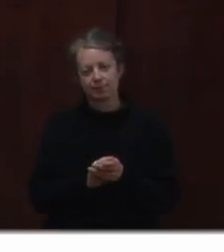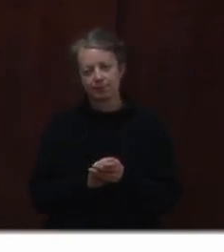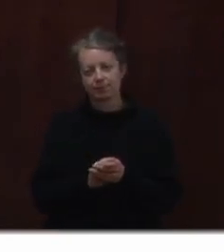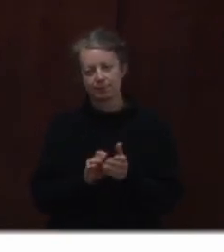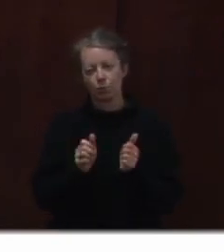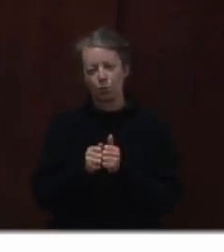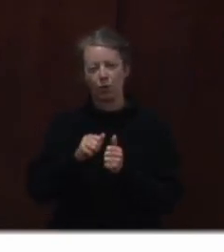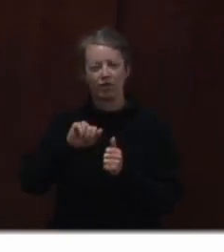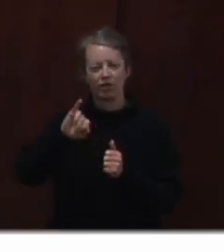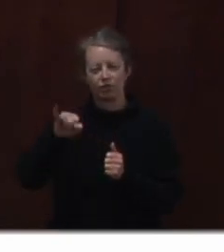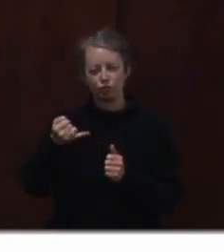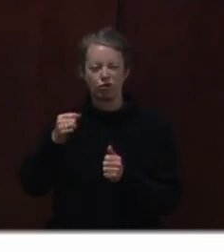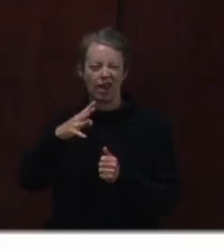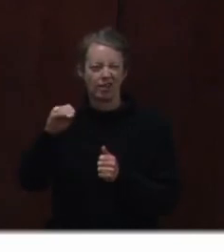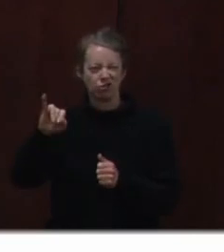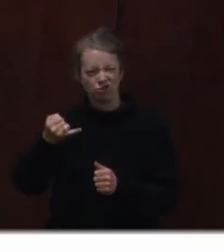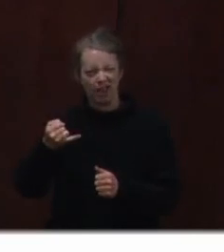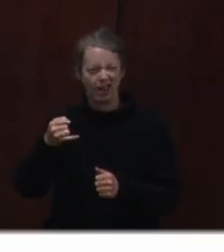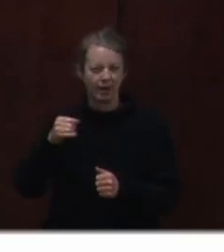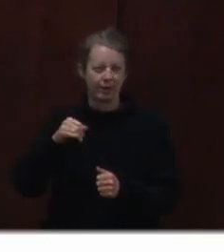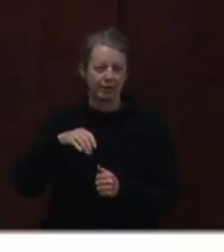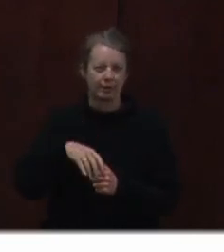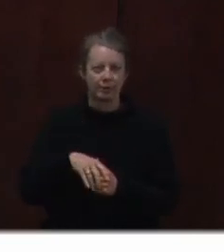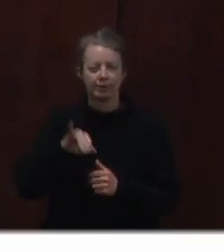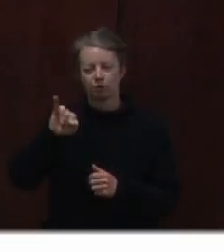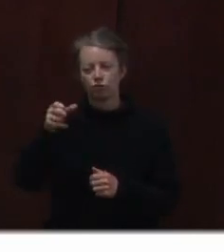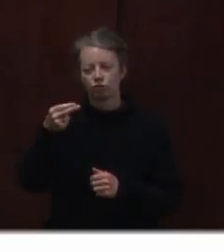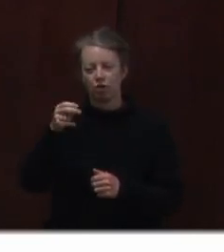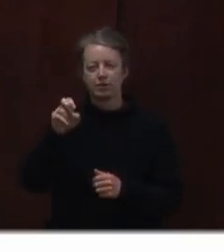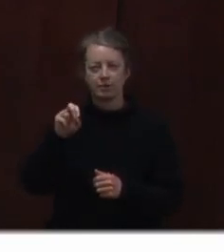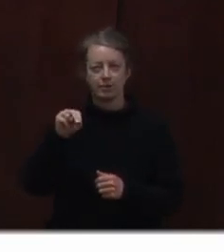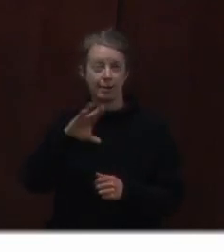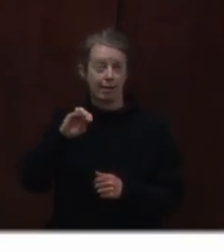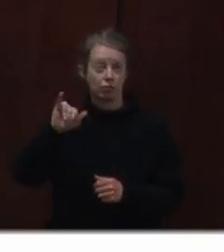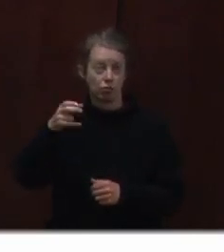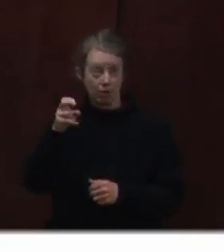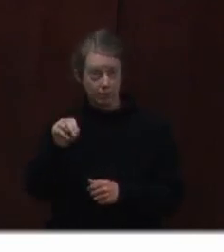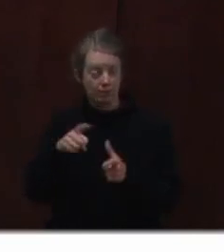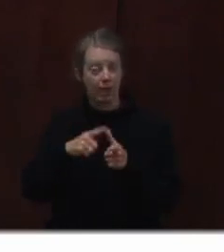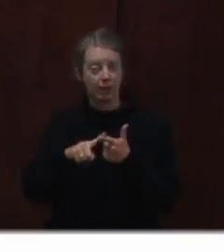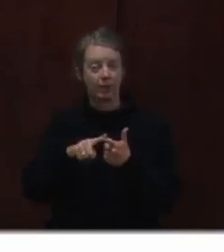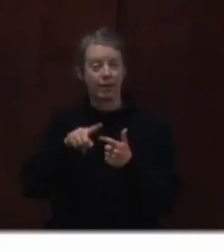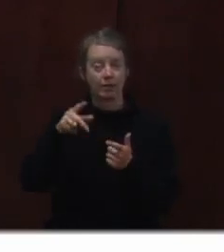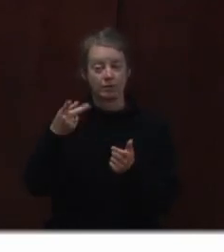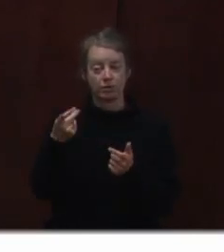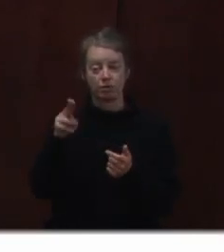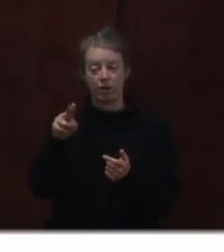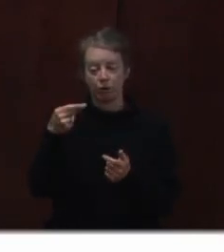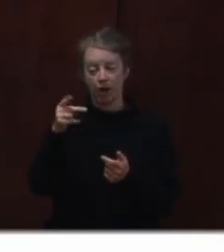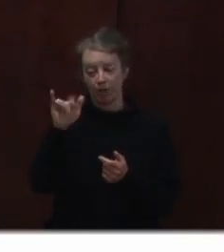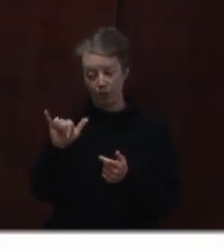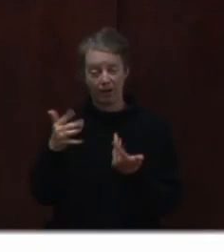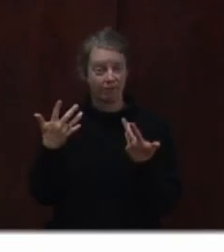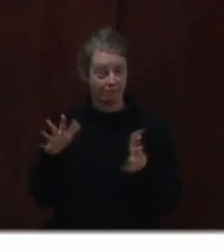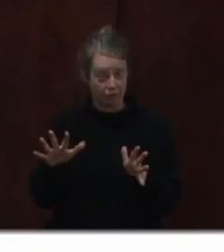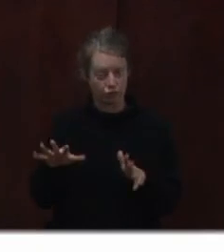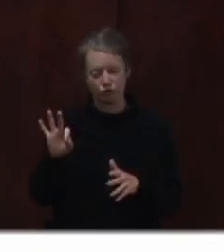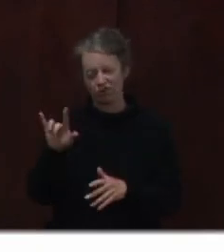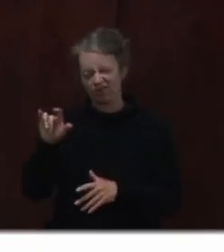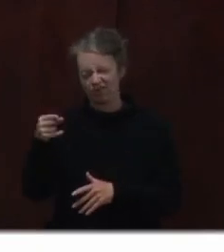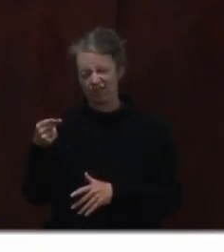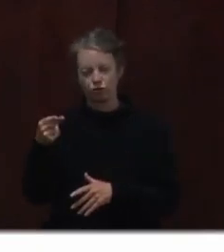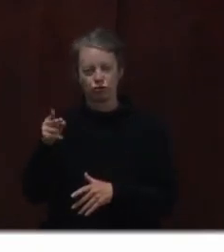with J&J or Johnson & Johnson, and then we'll be followed by Fletch with the executive order updates.